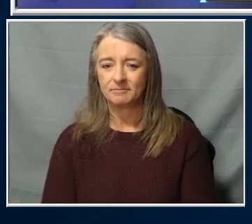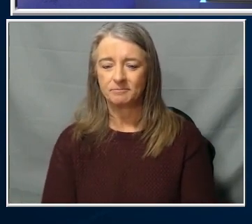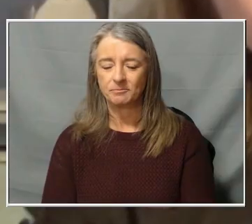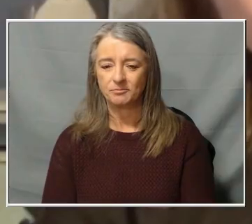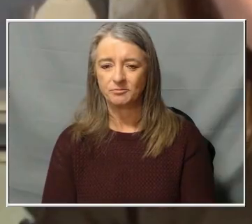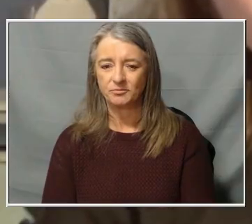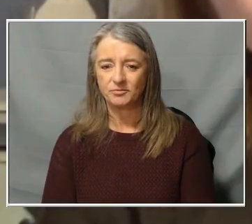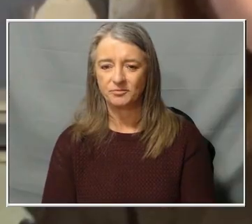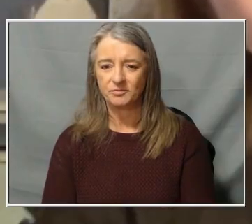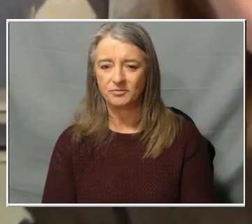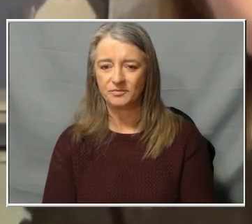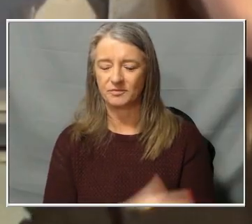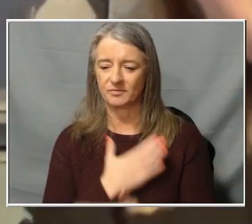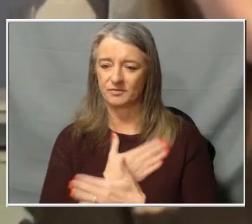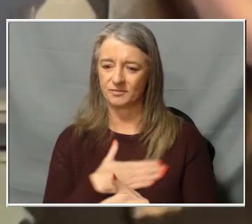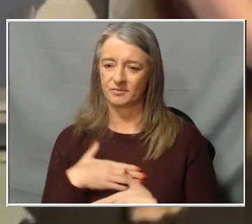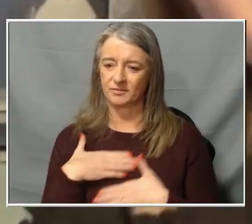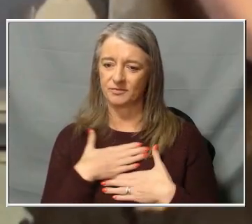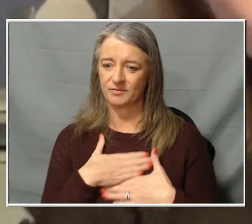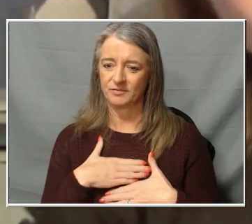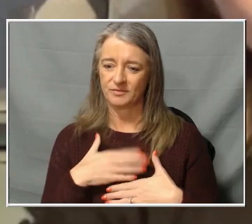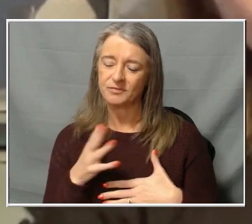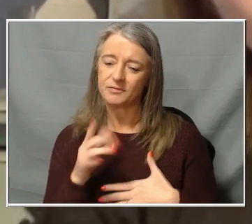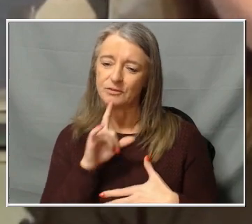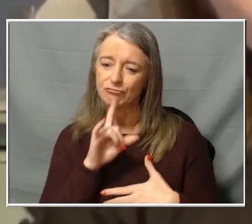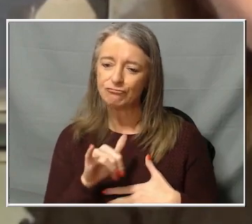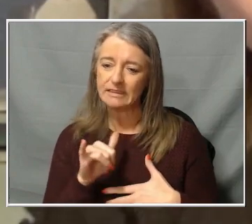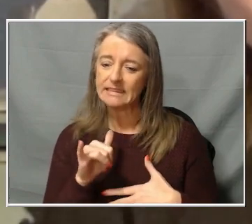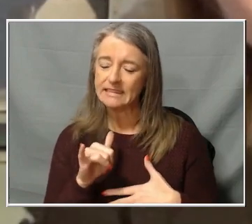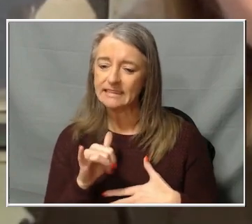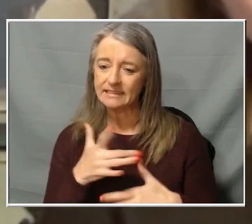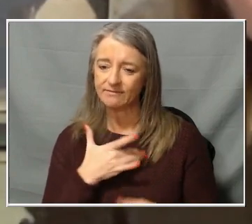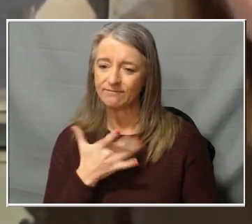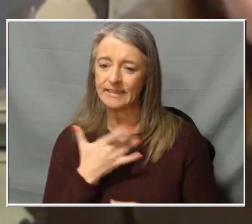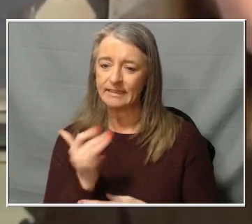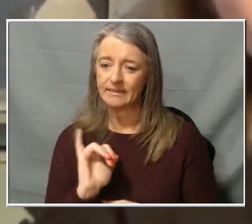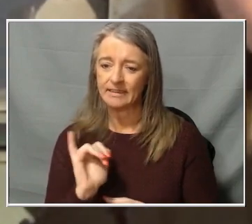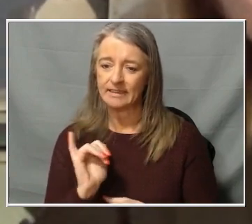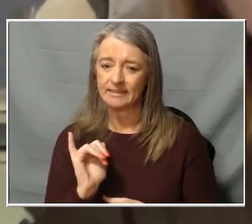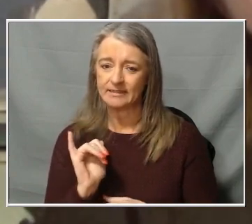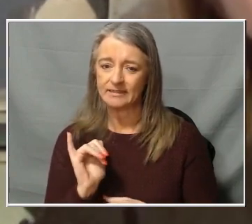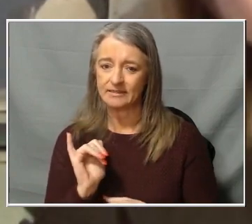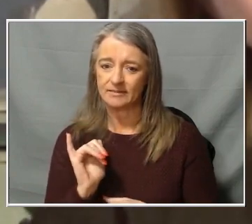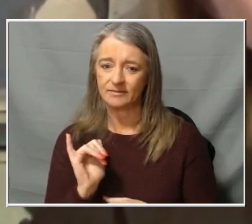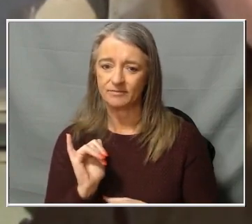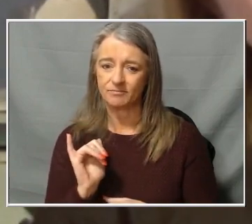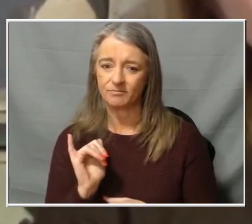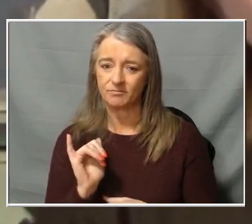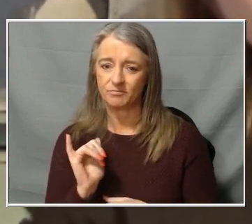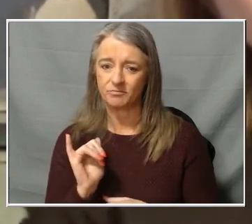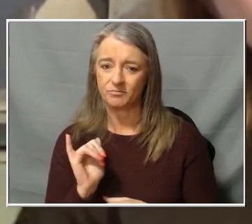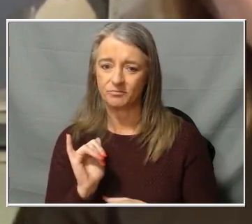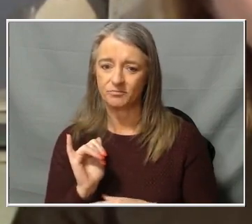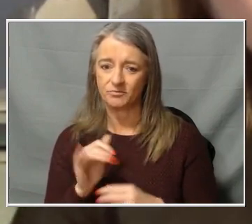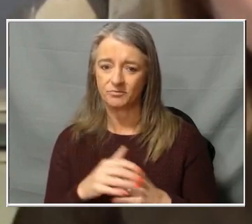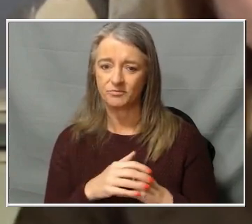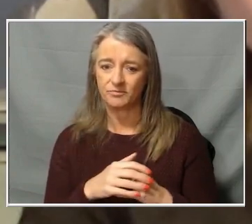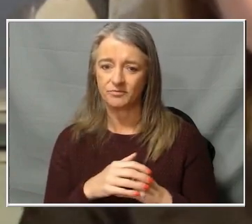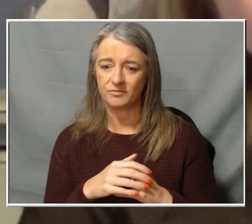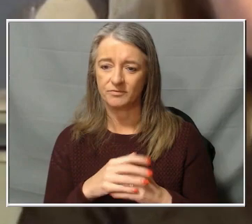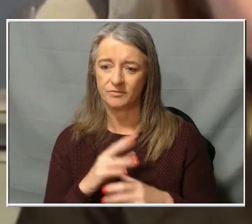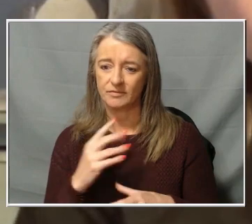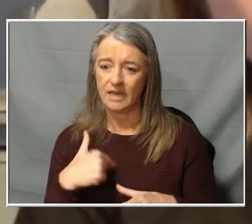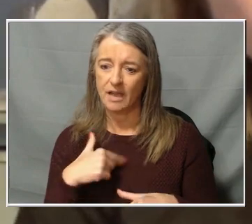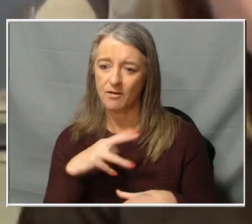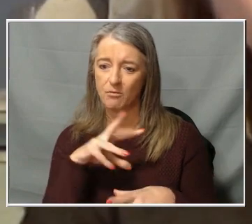Well, it's enjoying, and I just feel like I am a